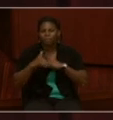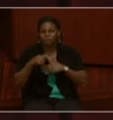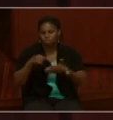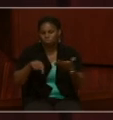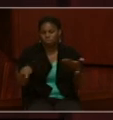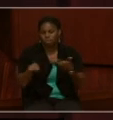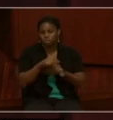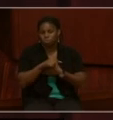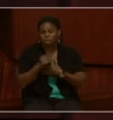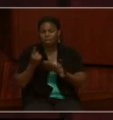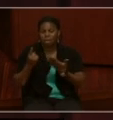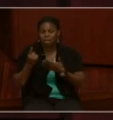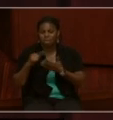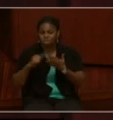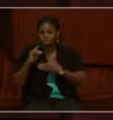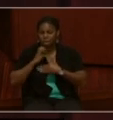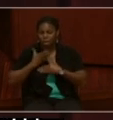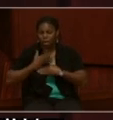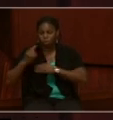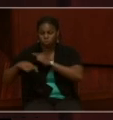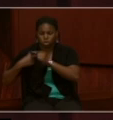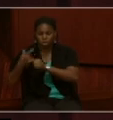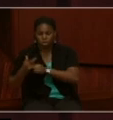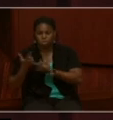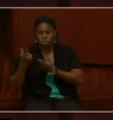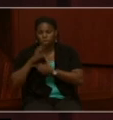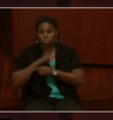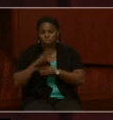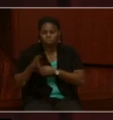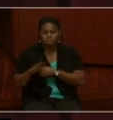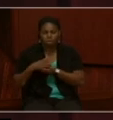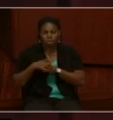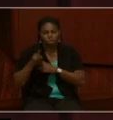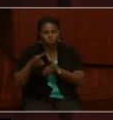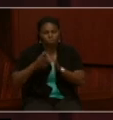our Genealogy Fair website. You ask great